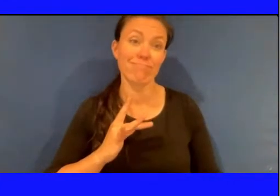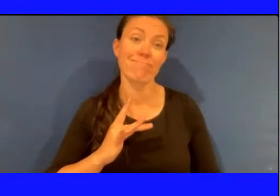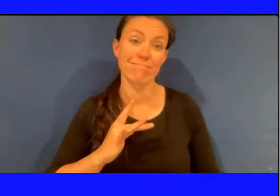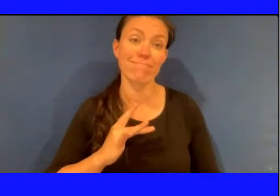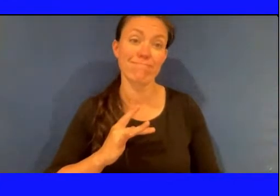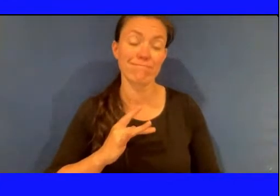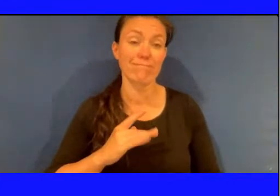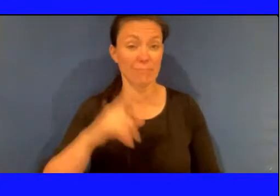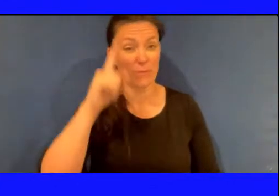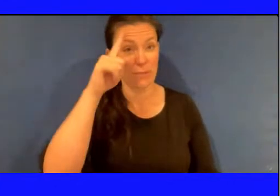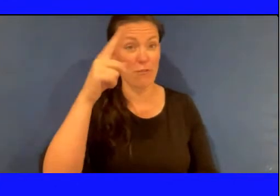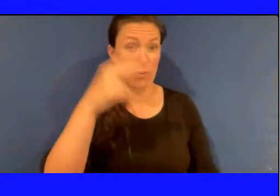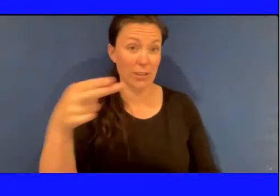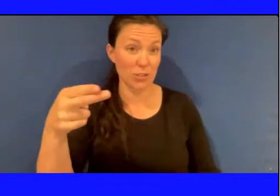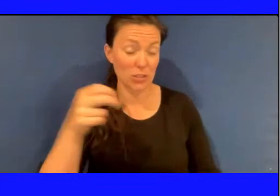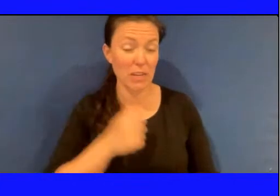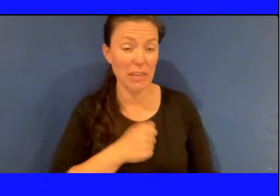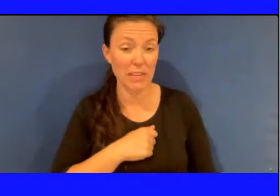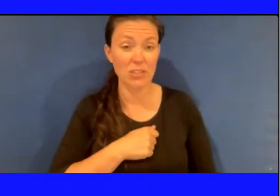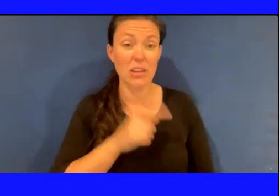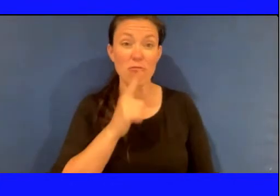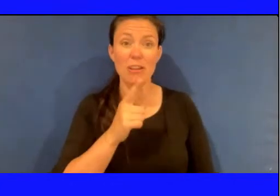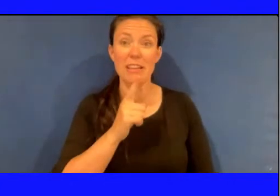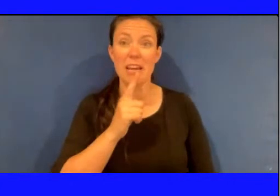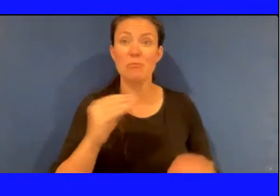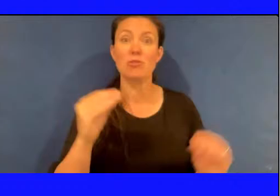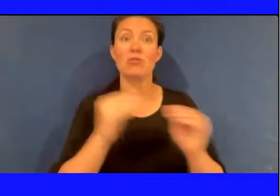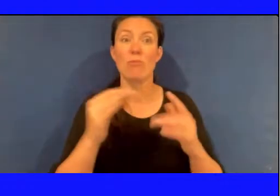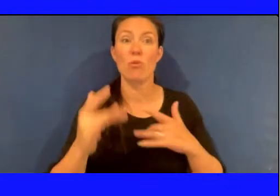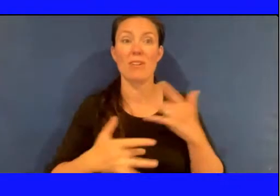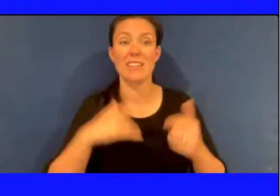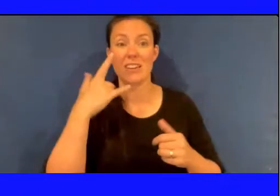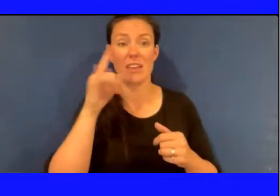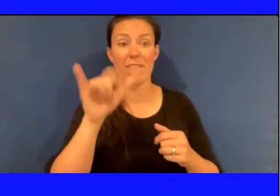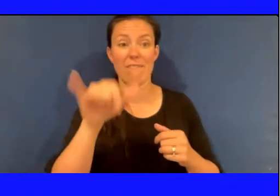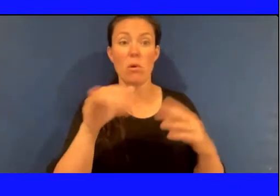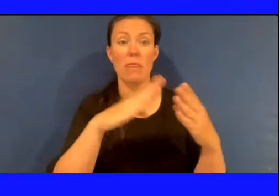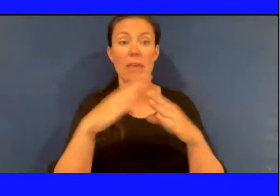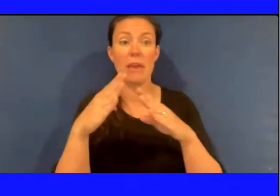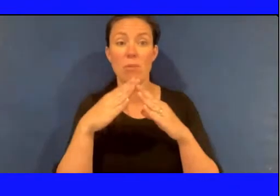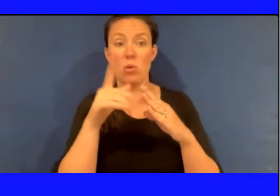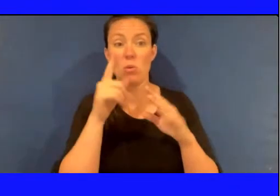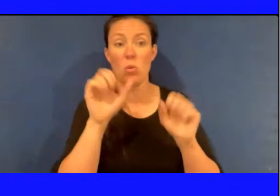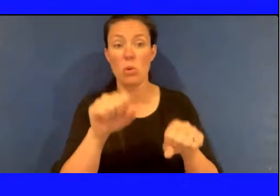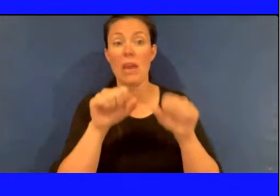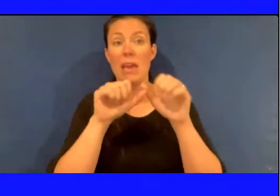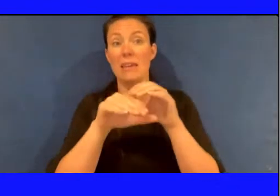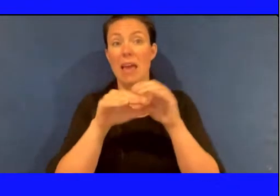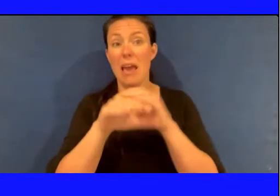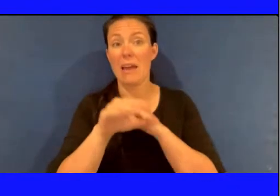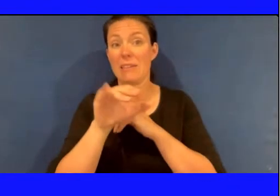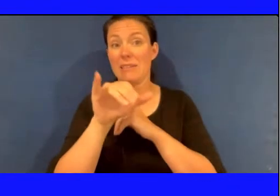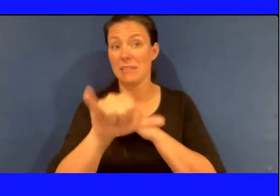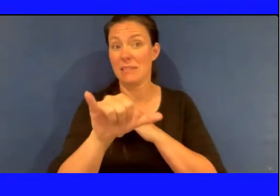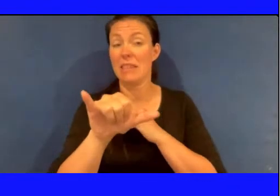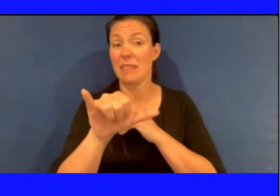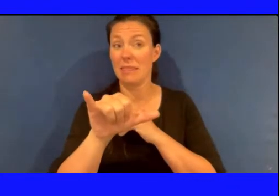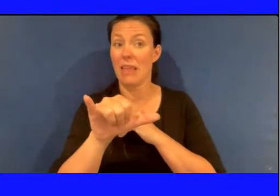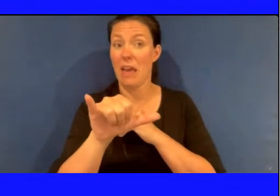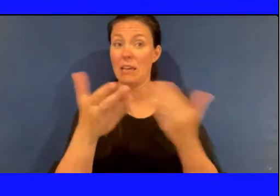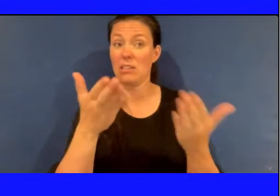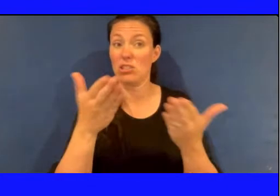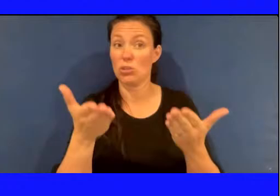exciting for H&H, and even more exciting, I imagine, for the community who will continue to access world-class services right in